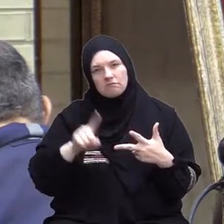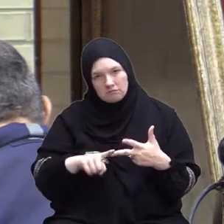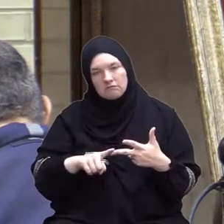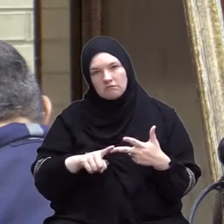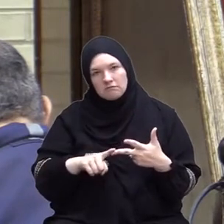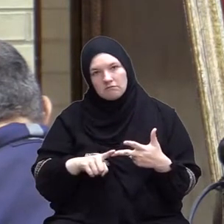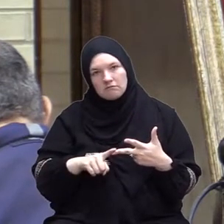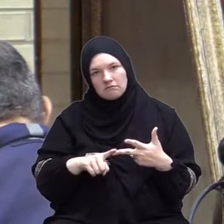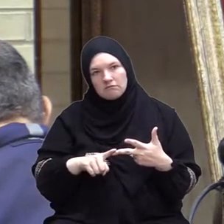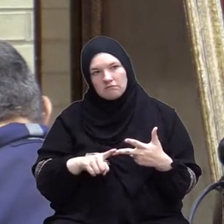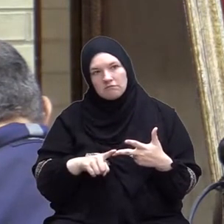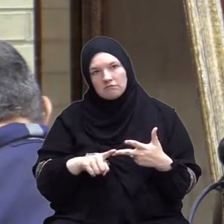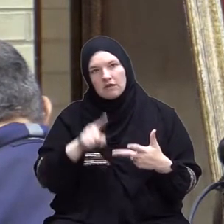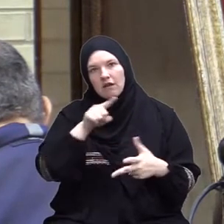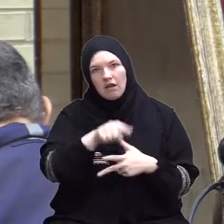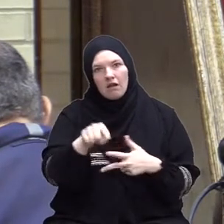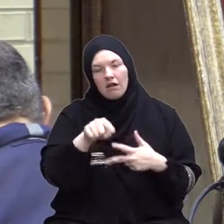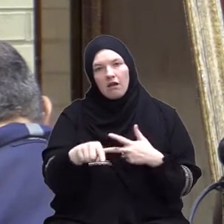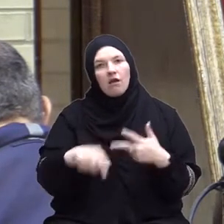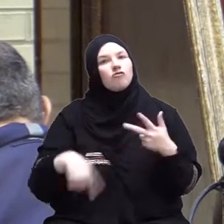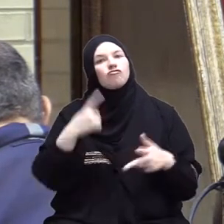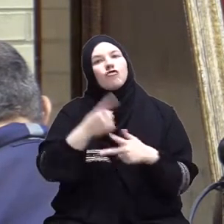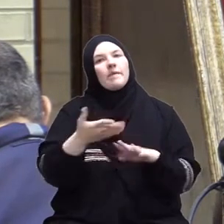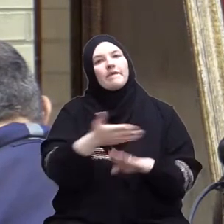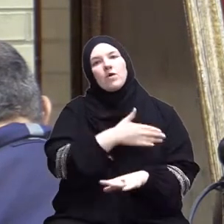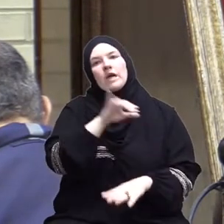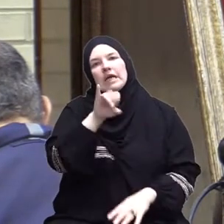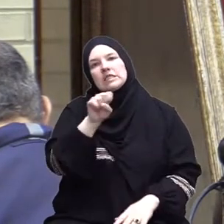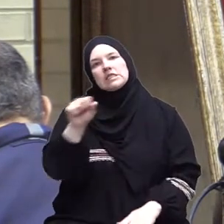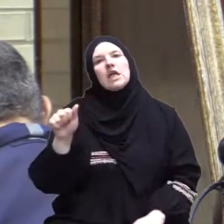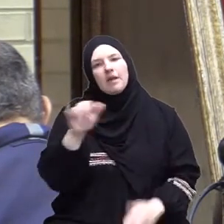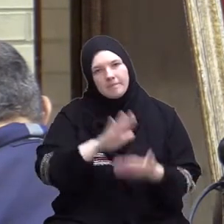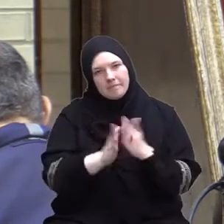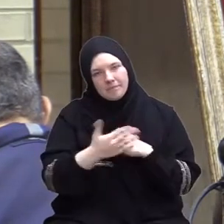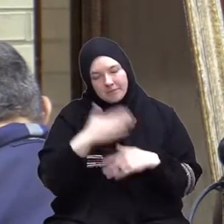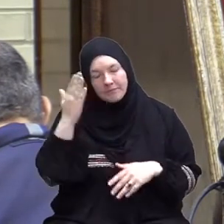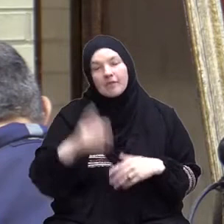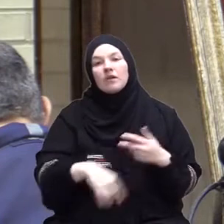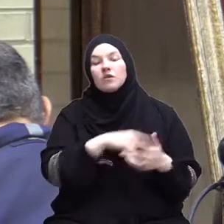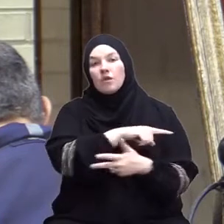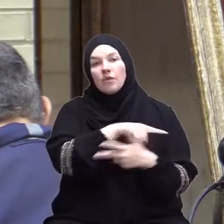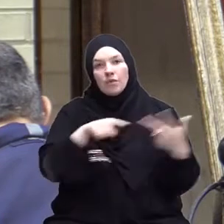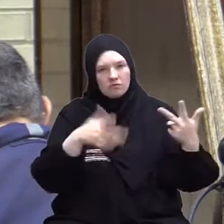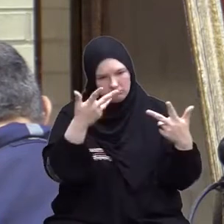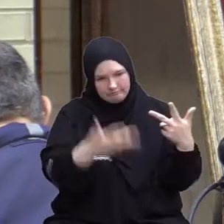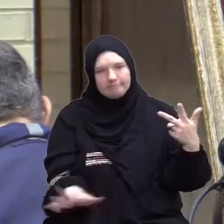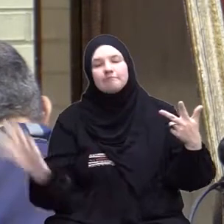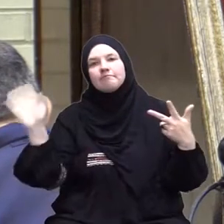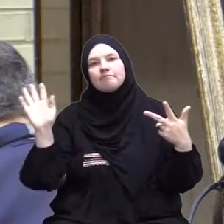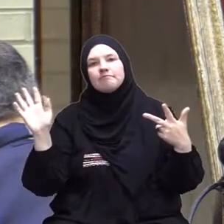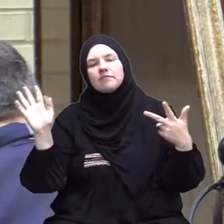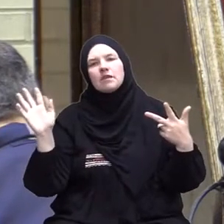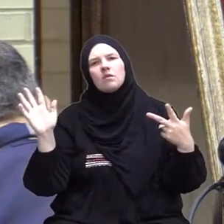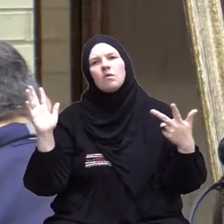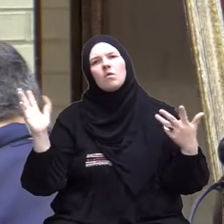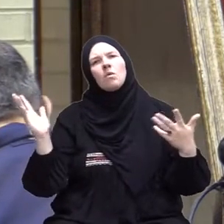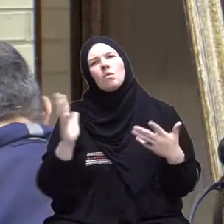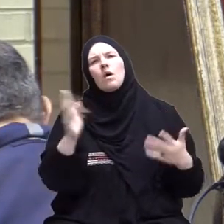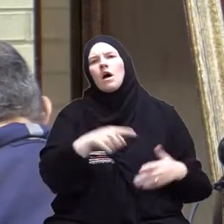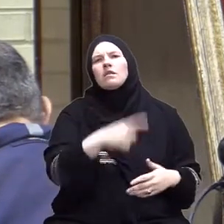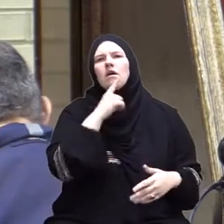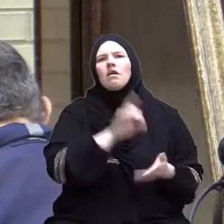concurrently, right before Isa alayhi salam. So those three were finished. What was the